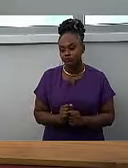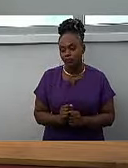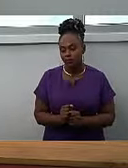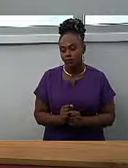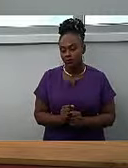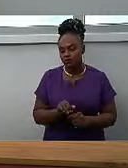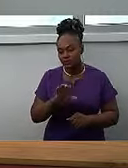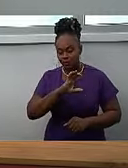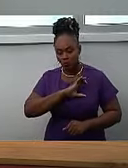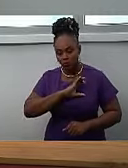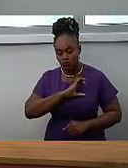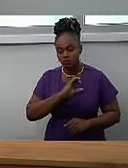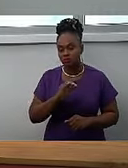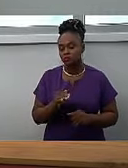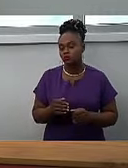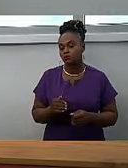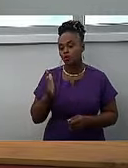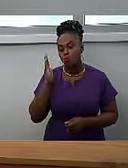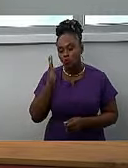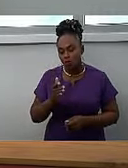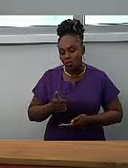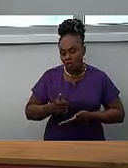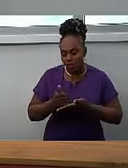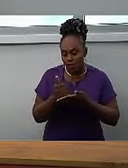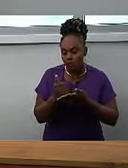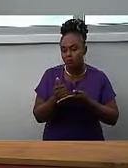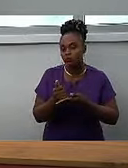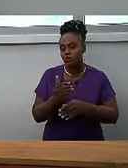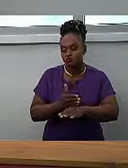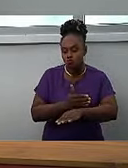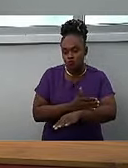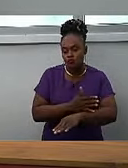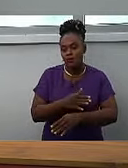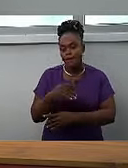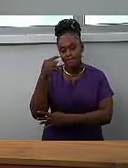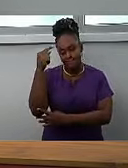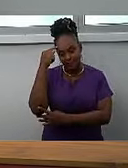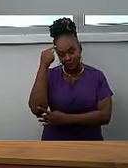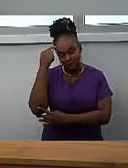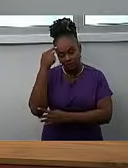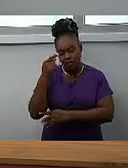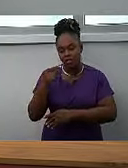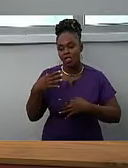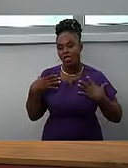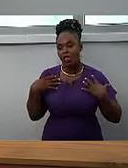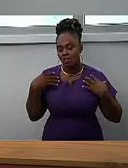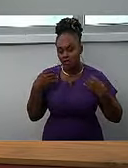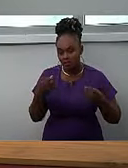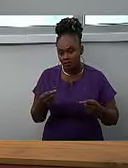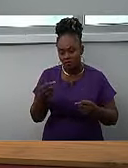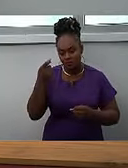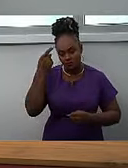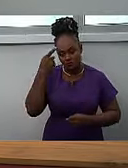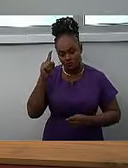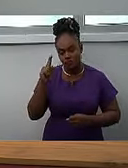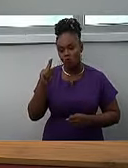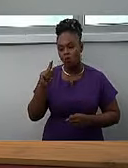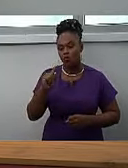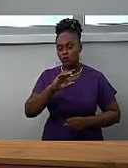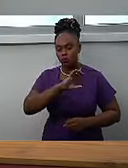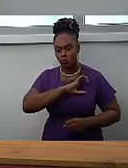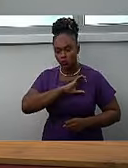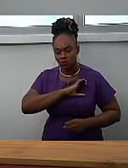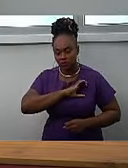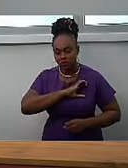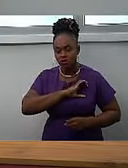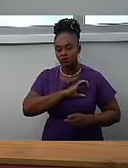mental health and resilience of our officers, ensuring that they receive the care they deserve while